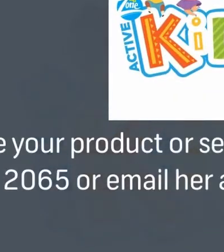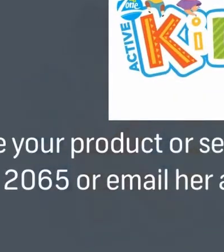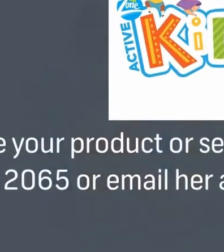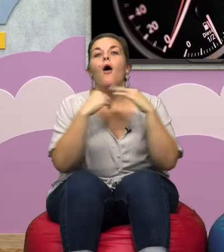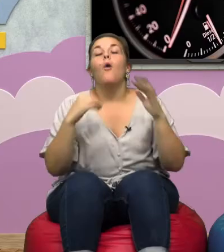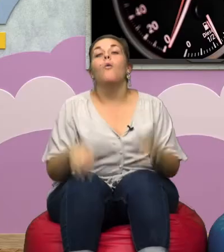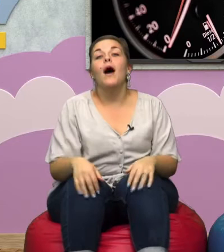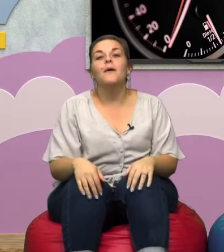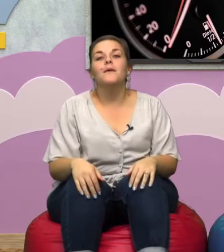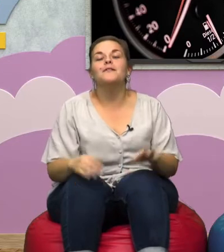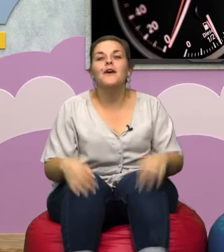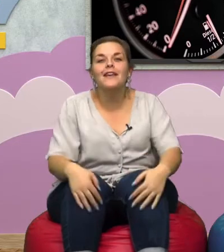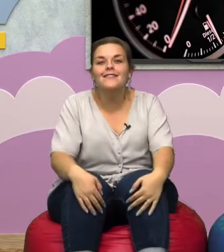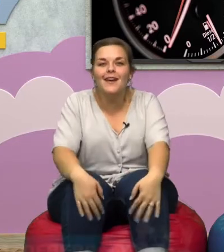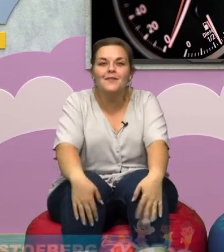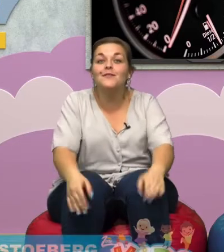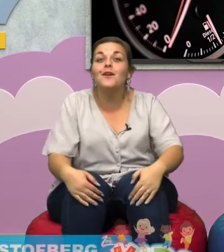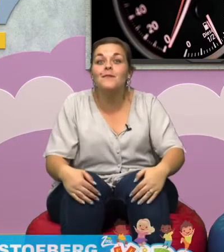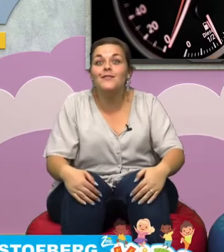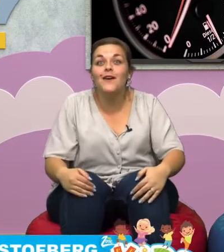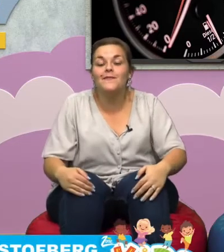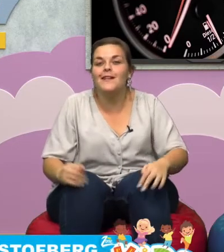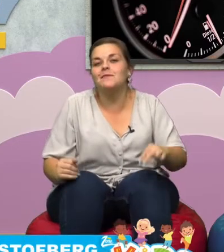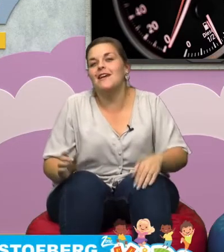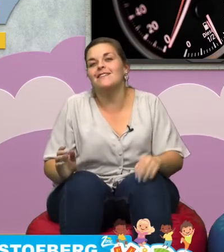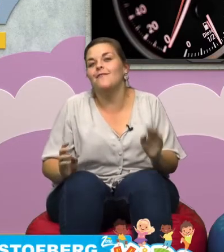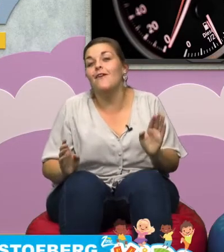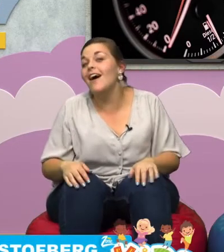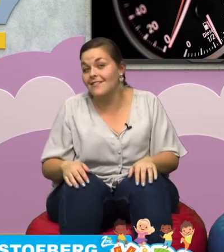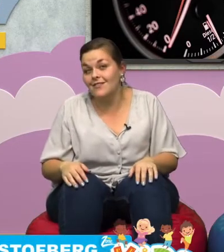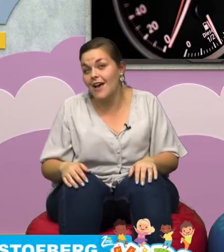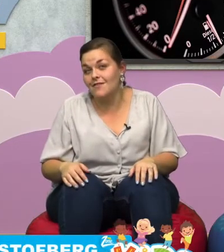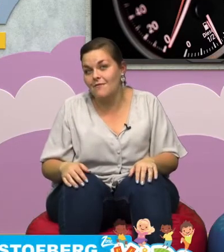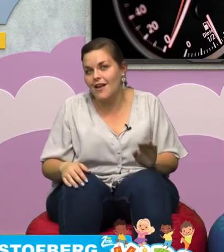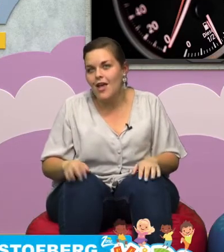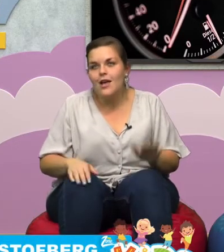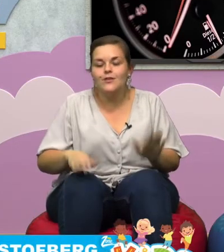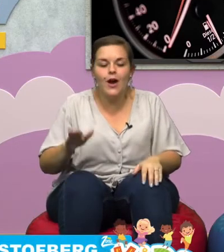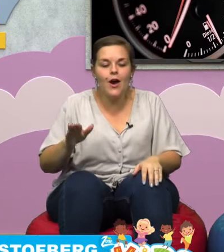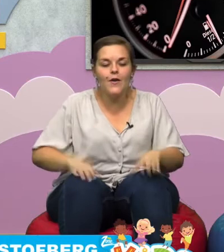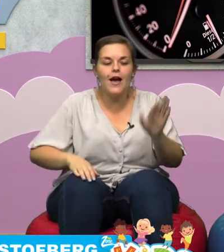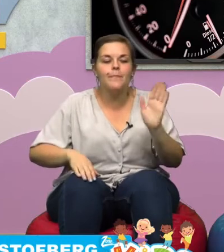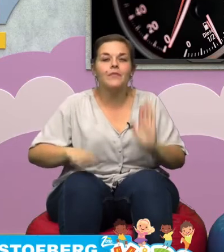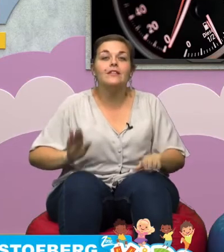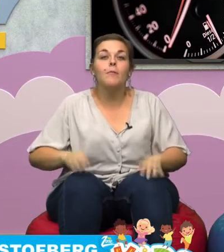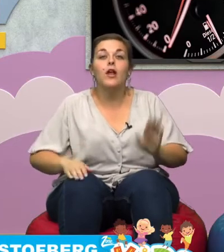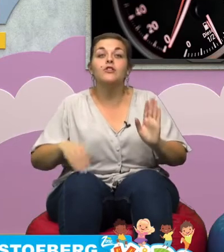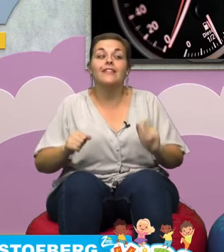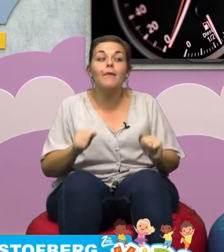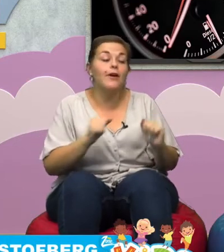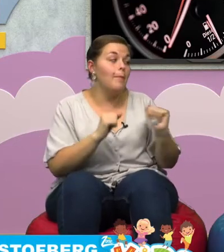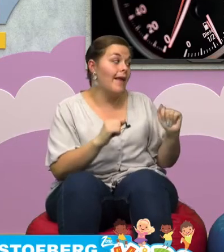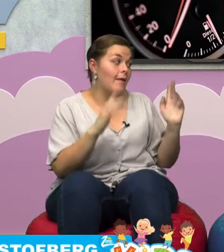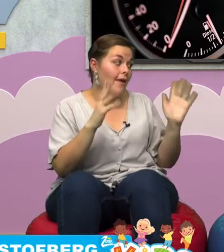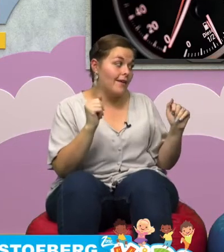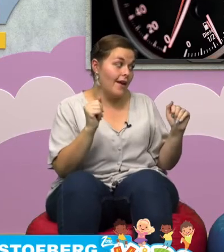Wow Zoe and Zaki were so much fun, friends But now it's time for us to have some fun So, Pindamona, today